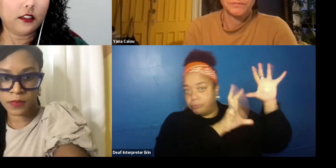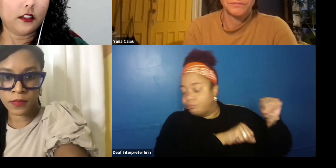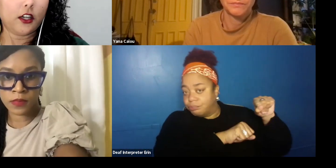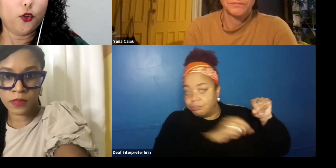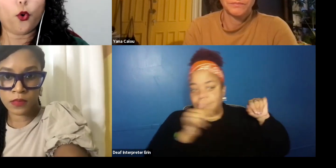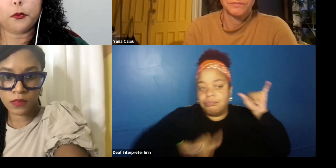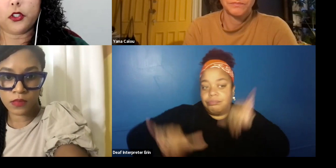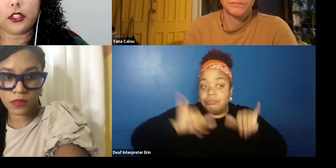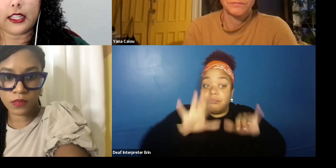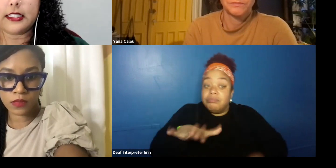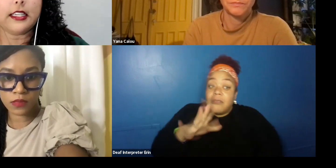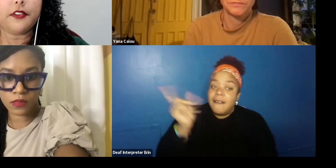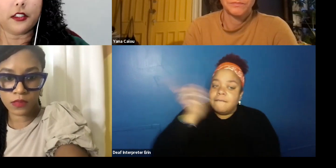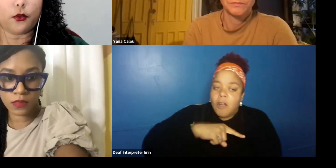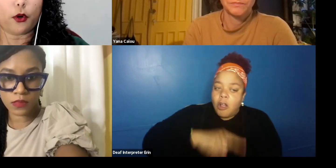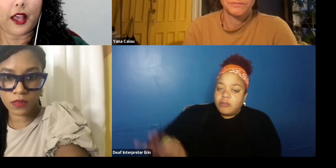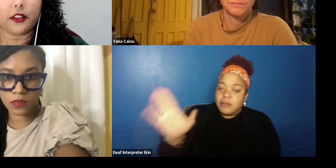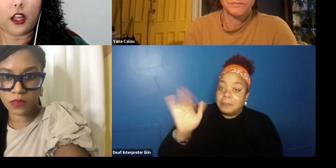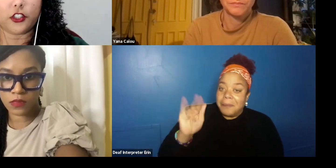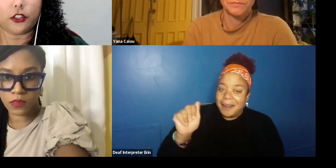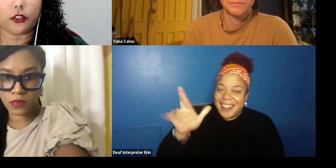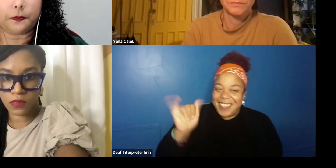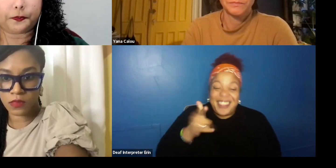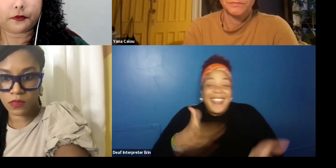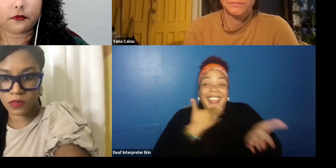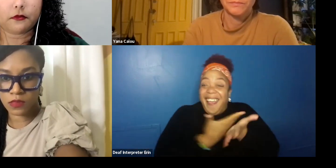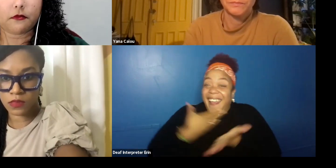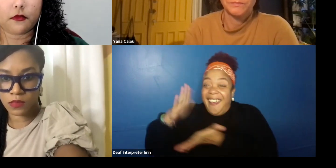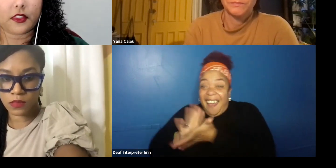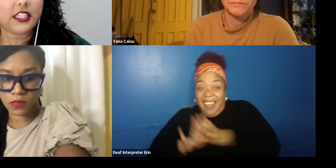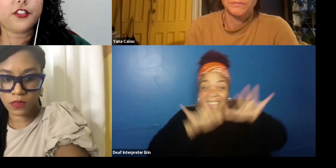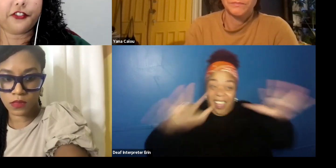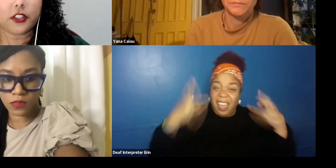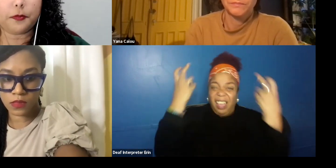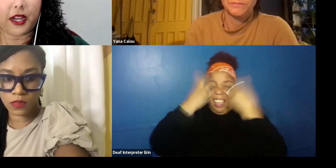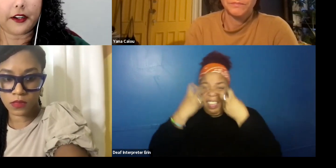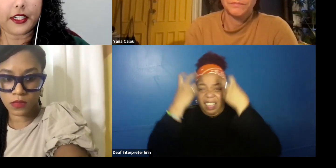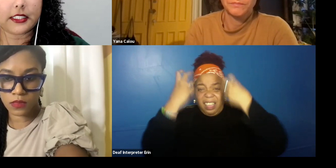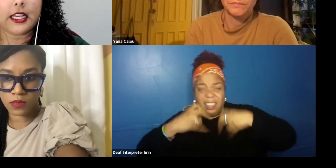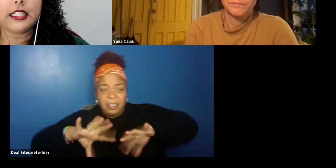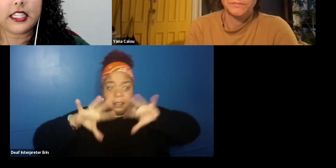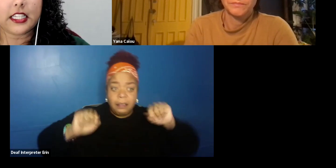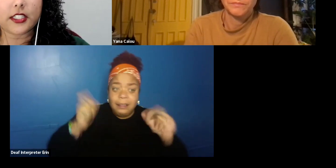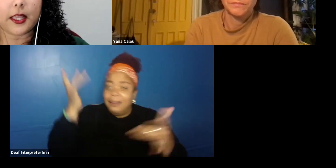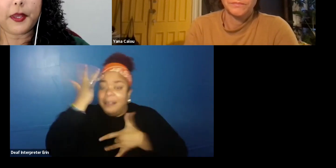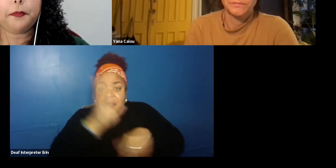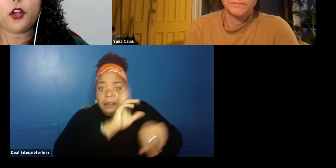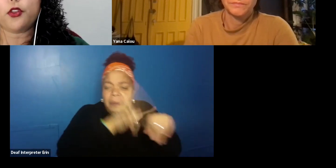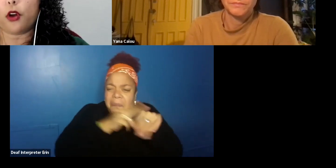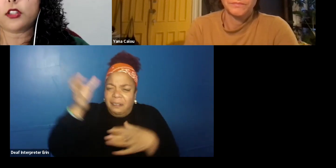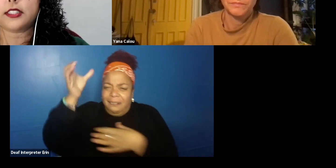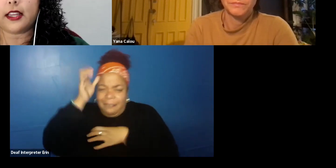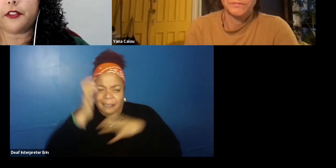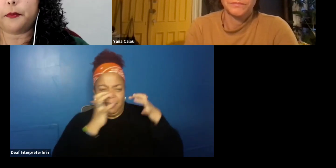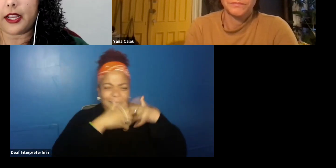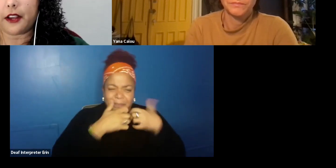ill, normal and deviant or pathological. These false binaries teach us that people on the